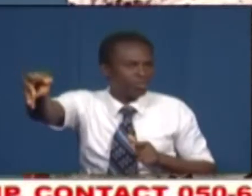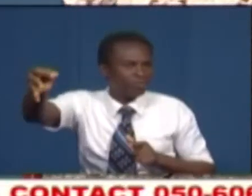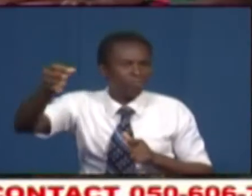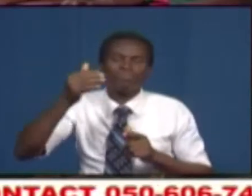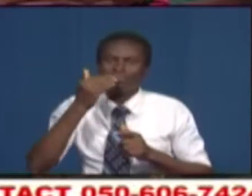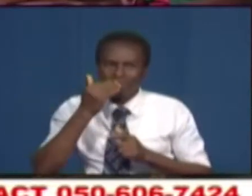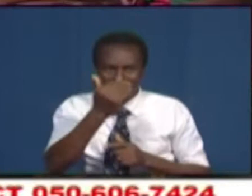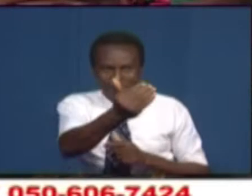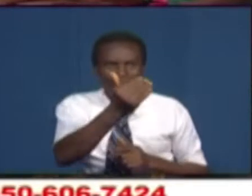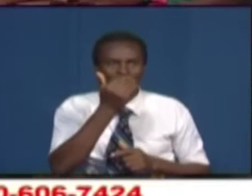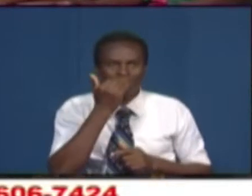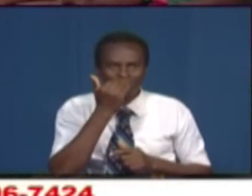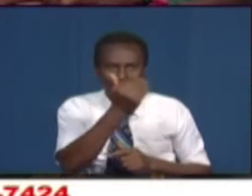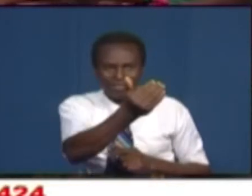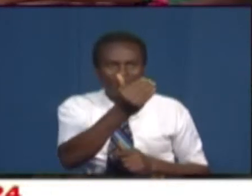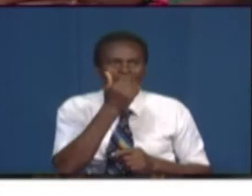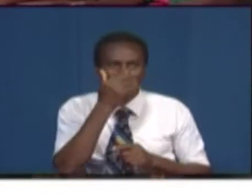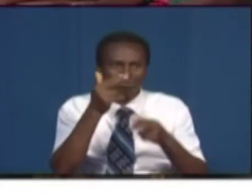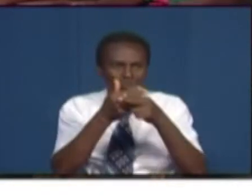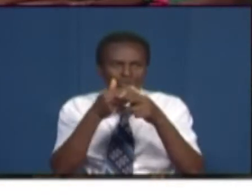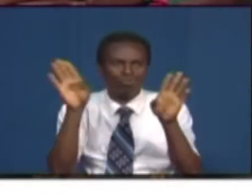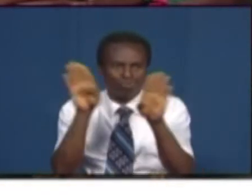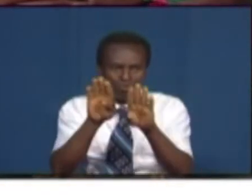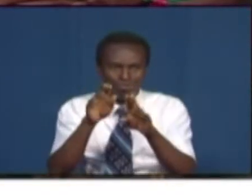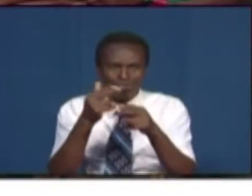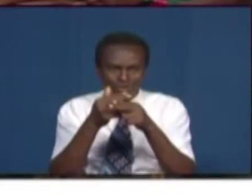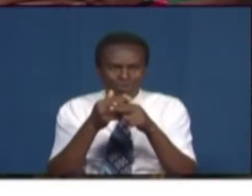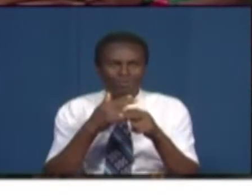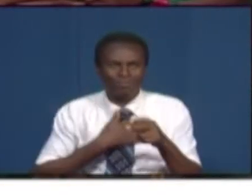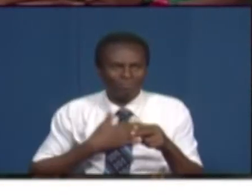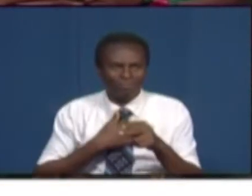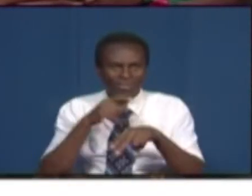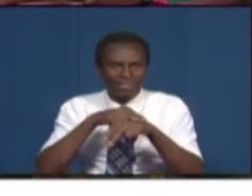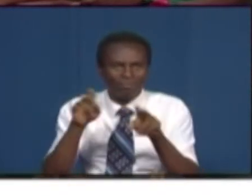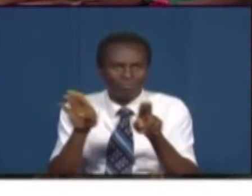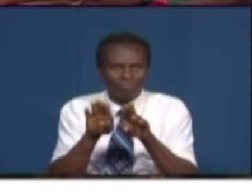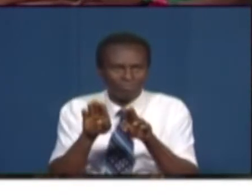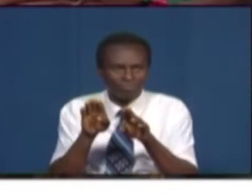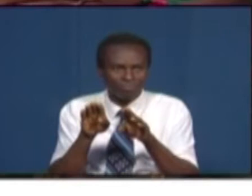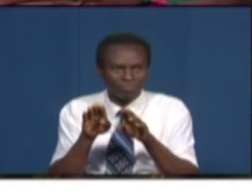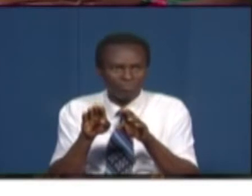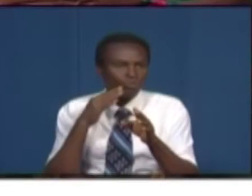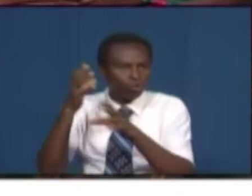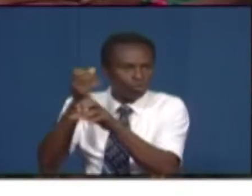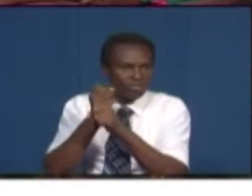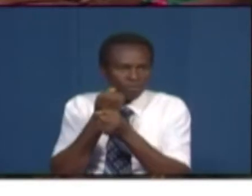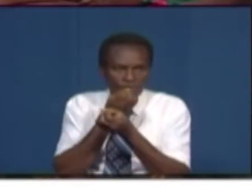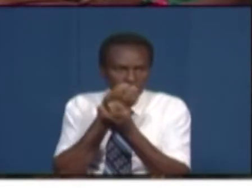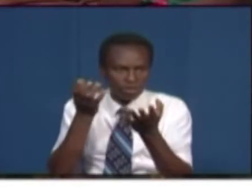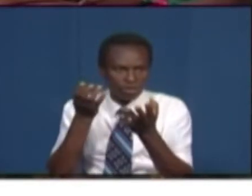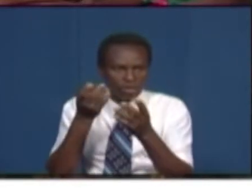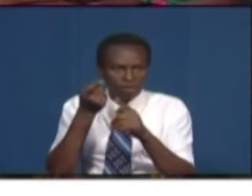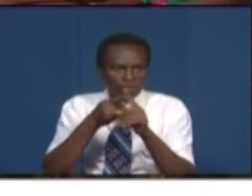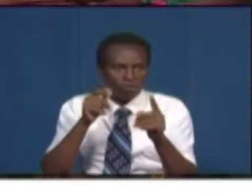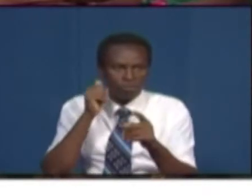Mr. Professor. We have just 4 minutes, so I really have to cut you. We received a message from Constancia, who is